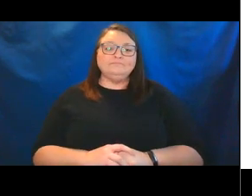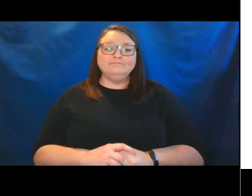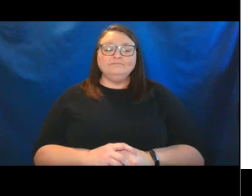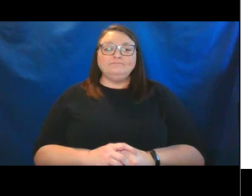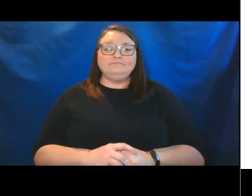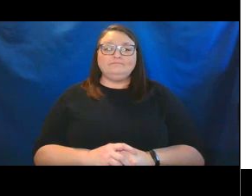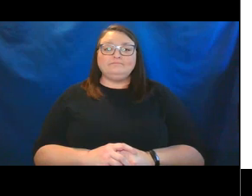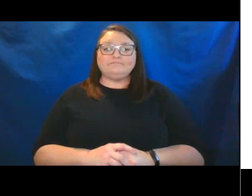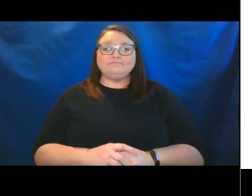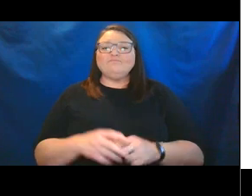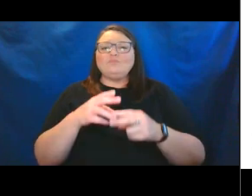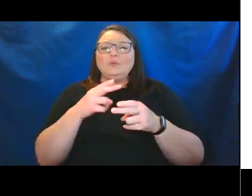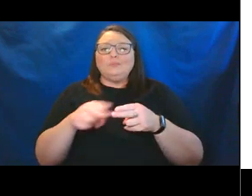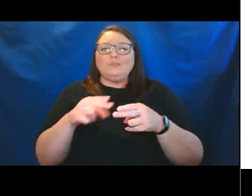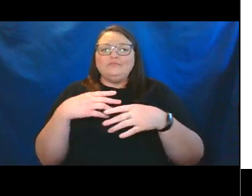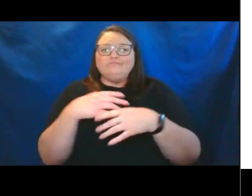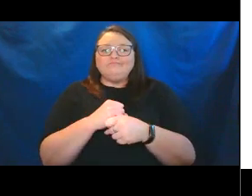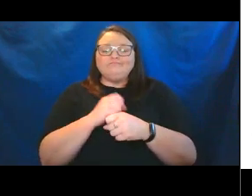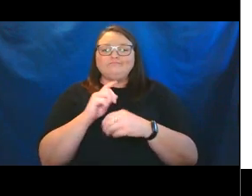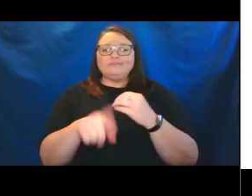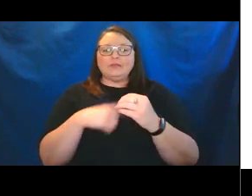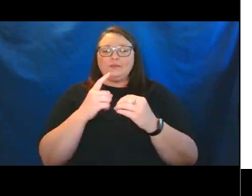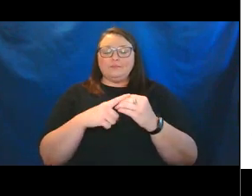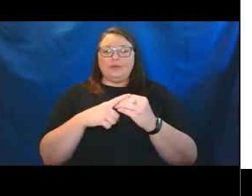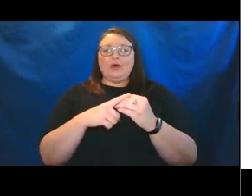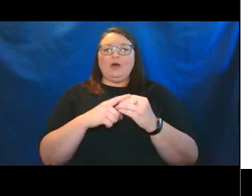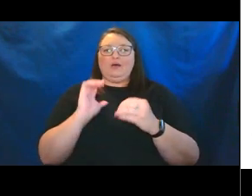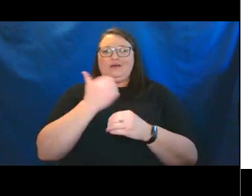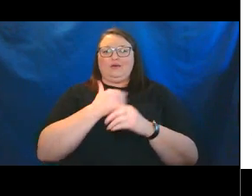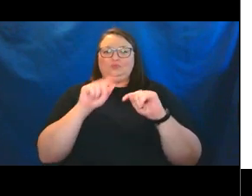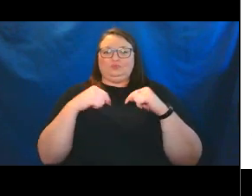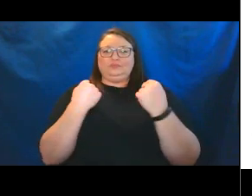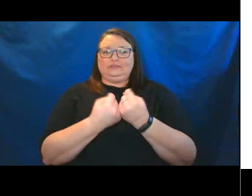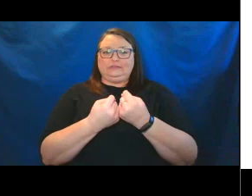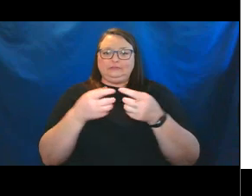Just a brief overview of the internal team and